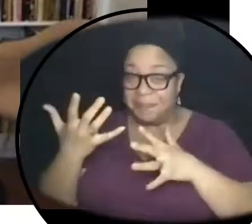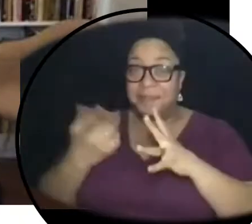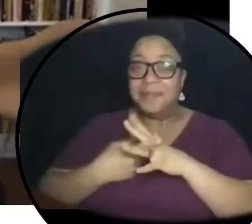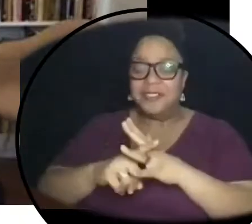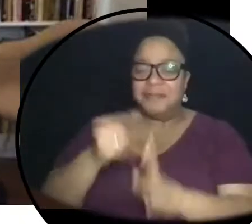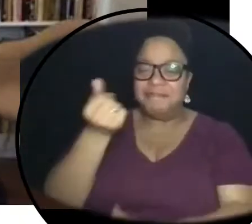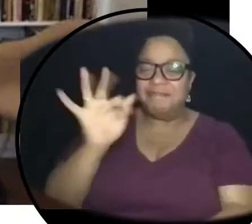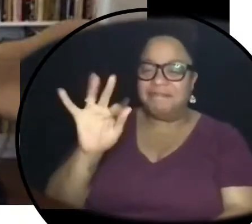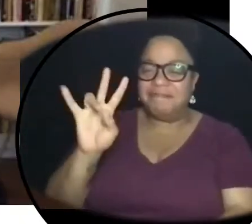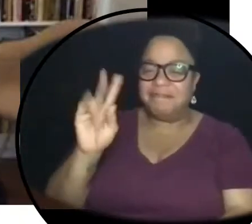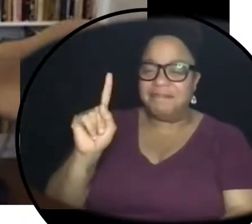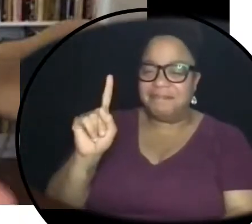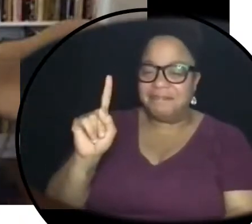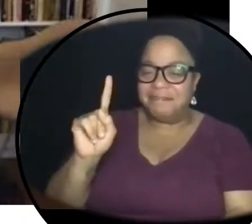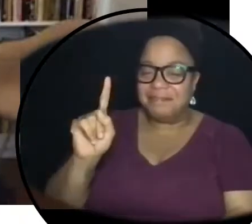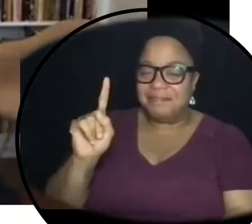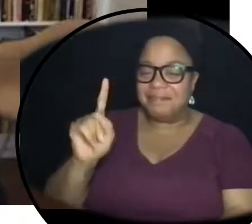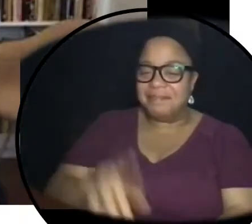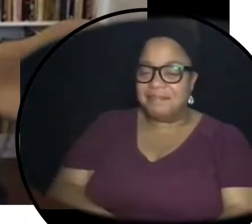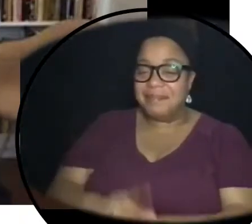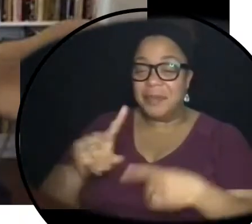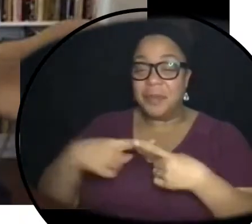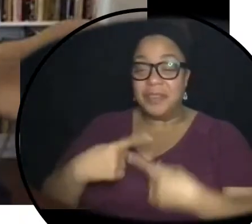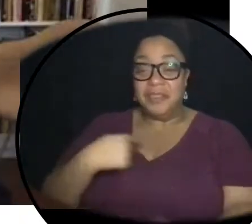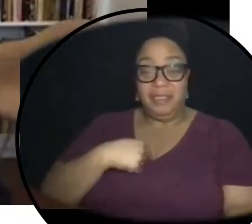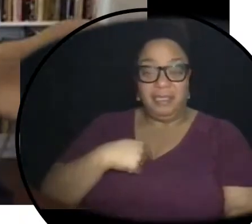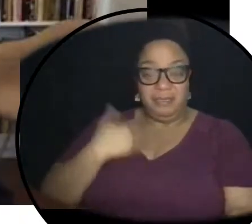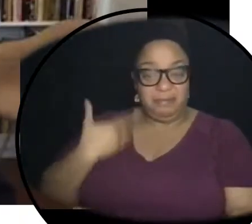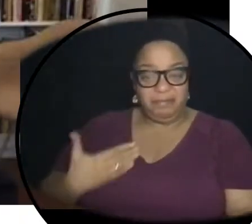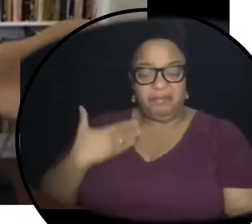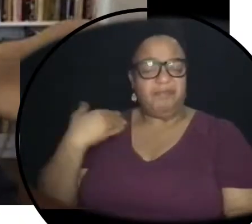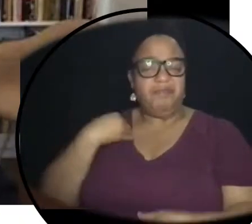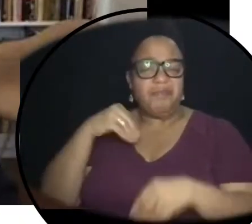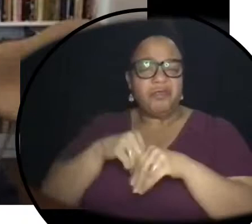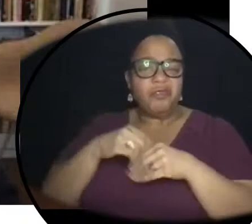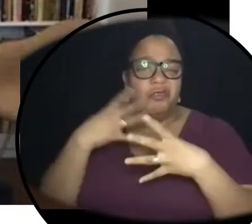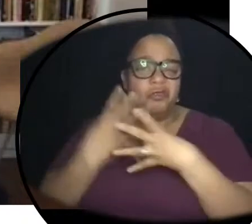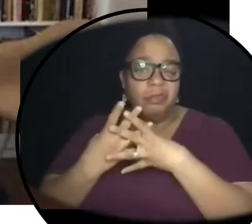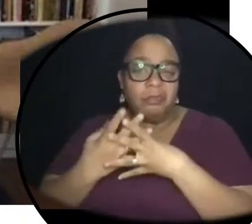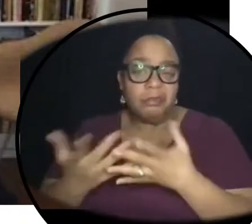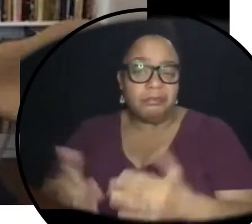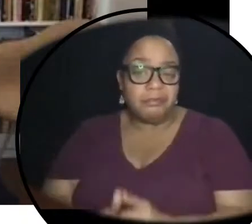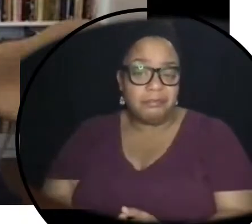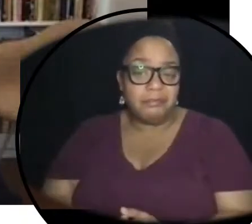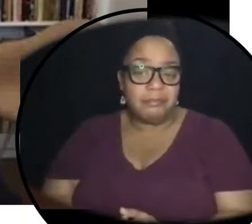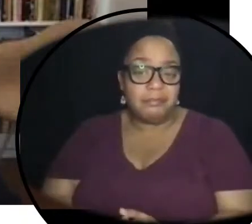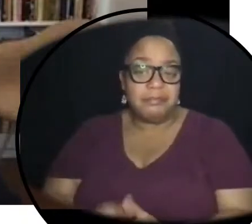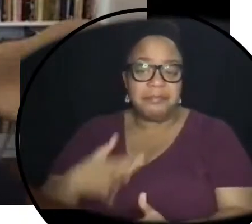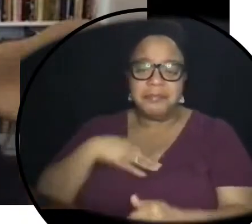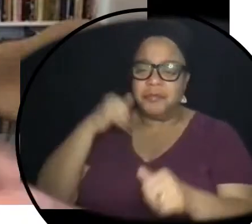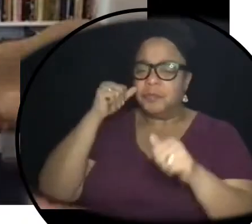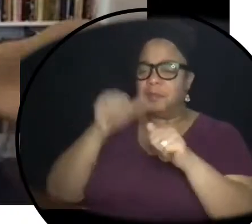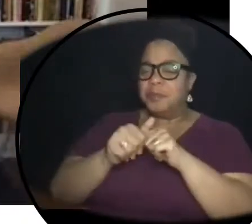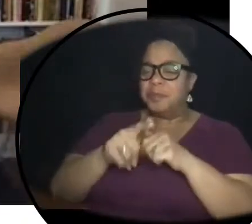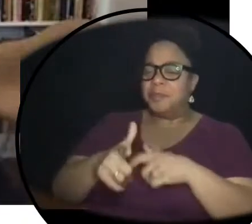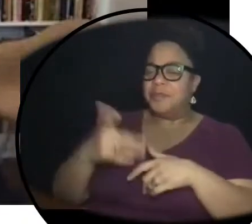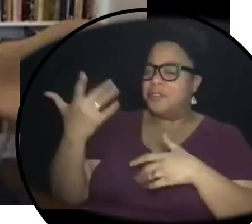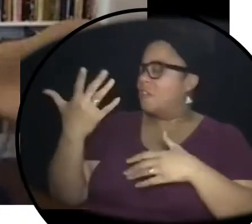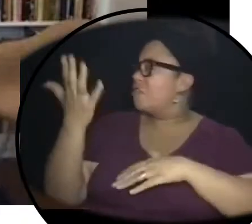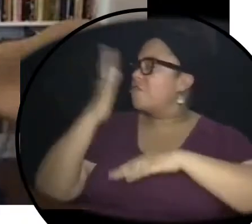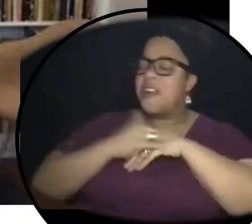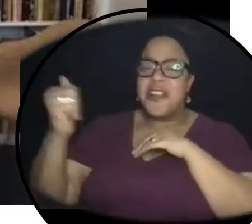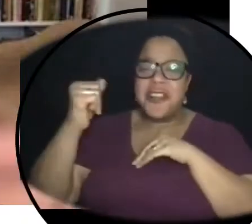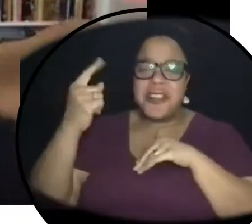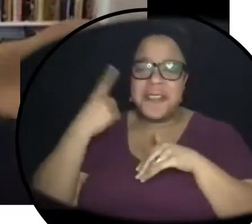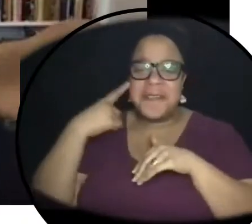explaining so much of what I had not been able to explain or understand. The historical